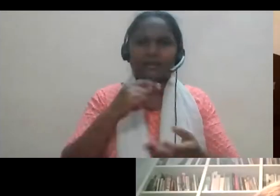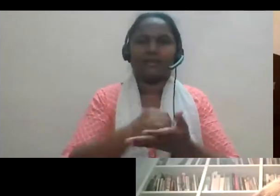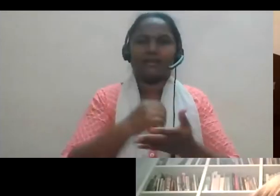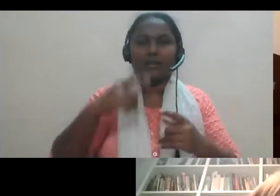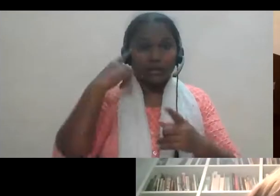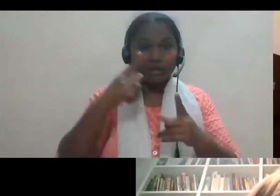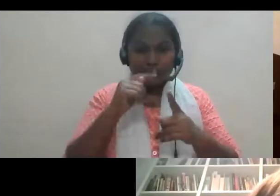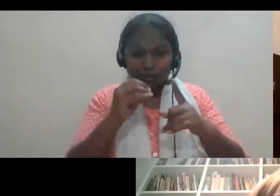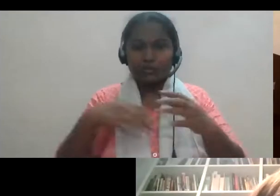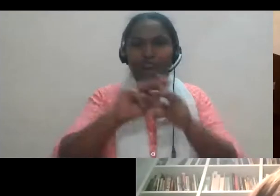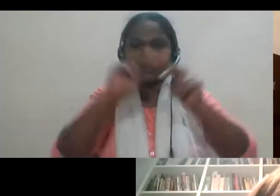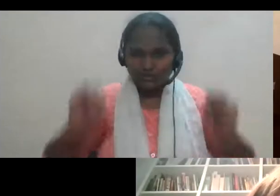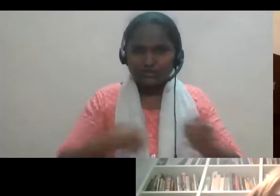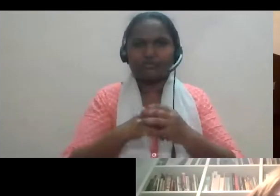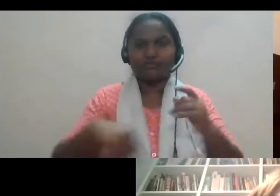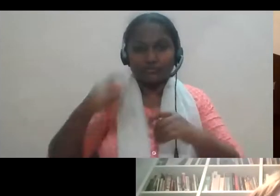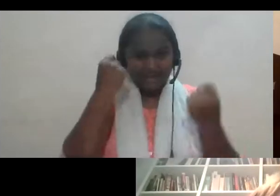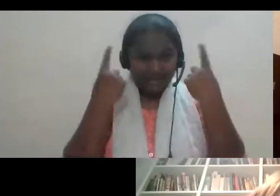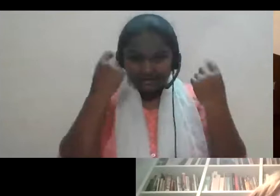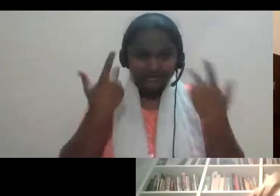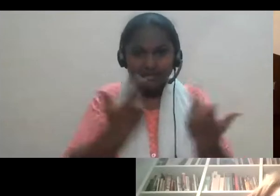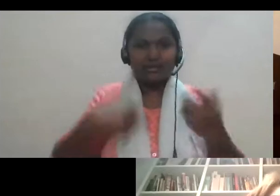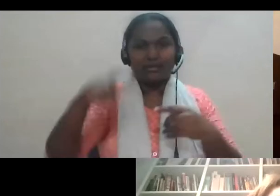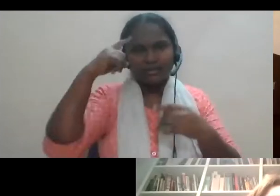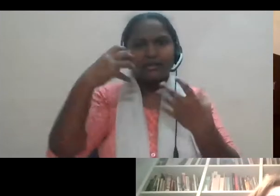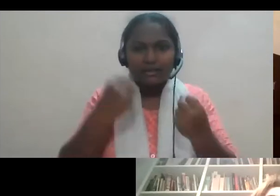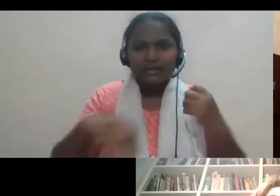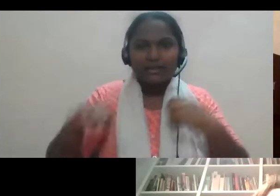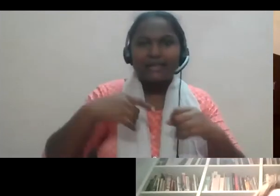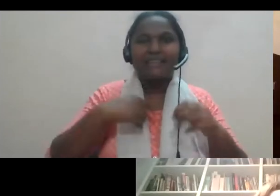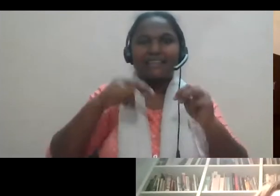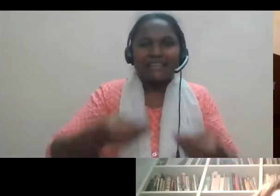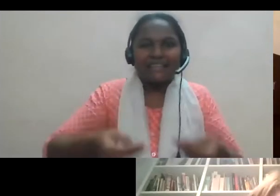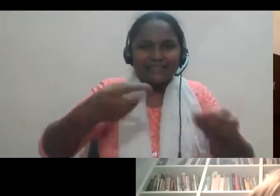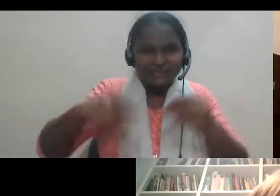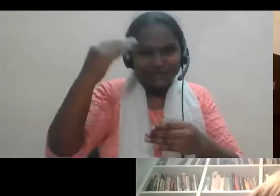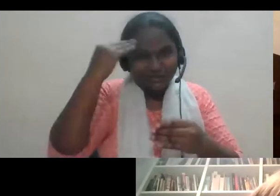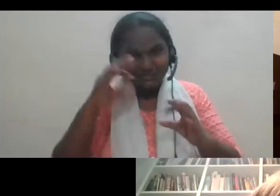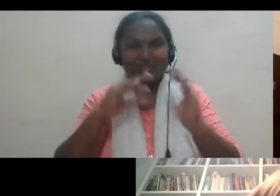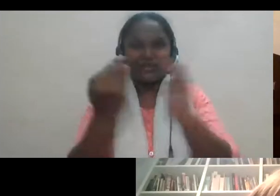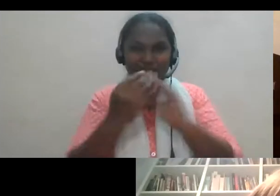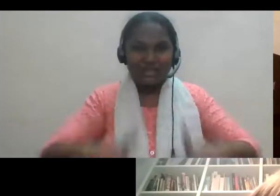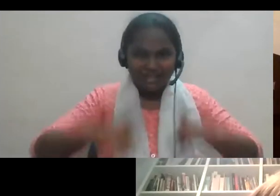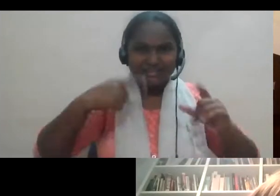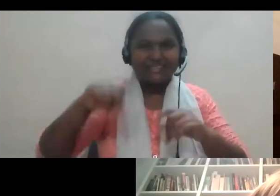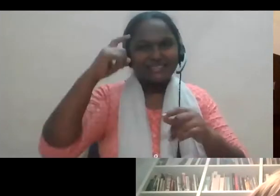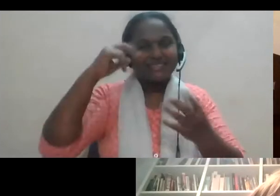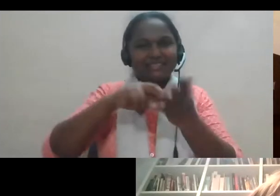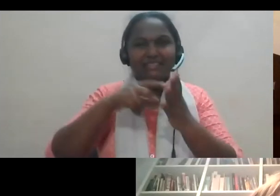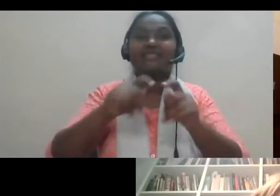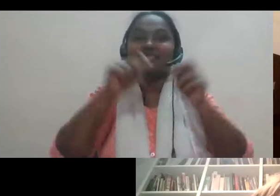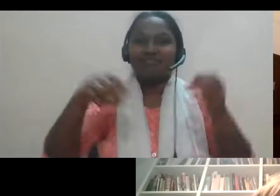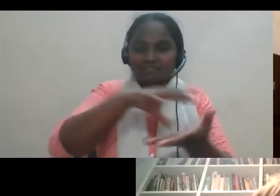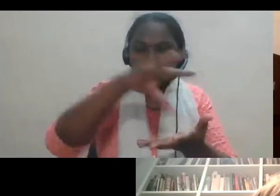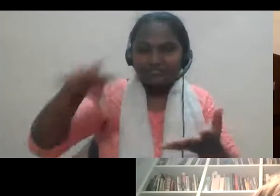the museum. Understanding that it is the artists that really give, you know, the life and the sense to an